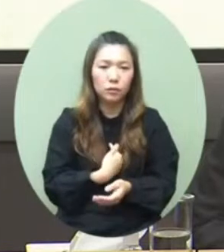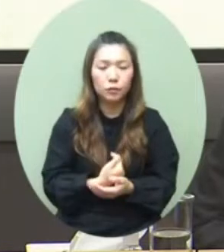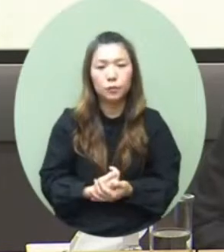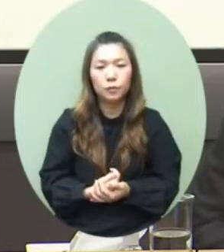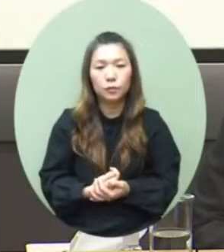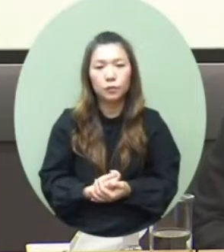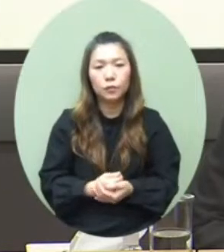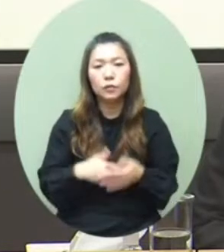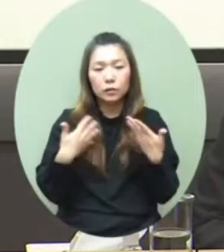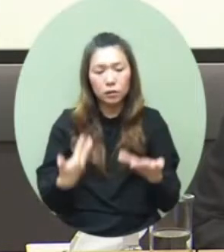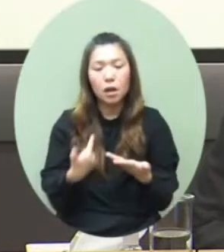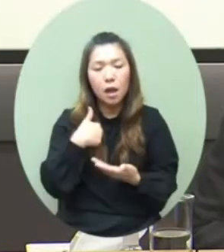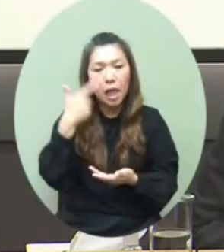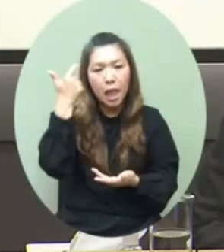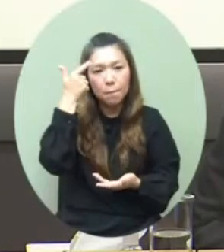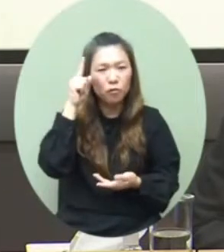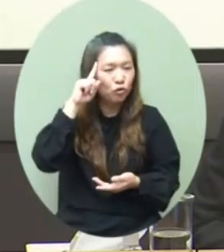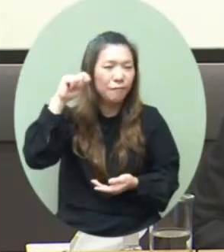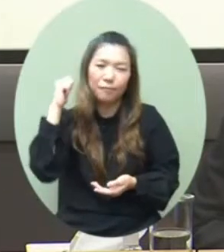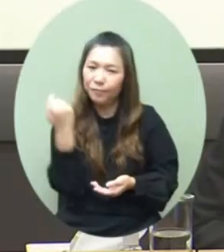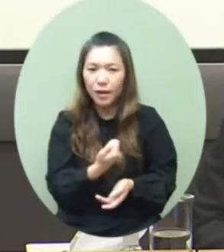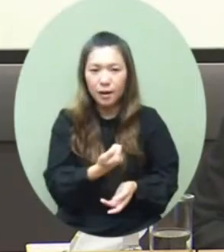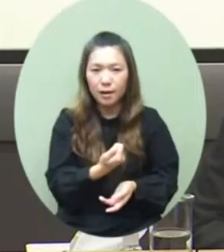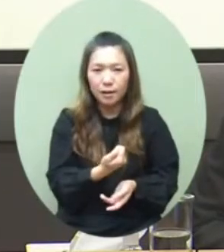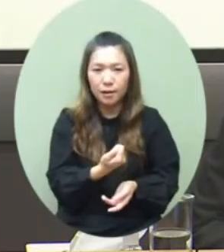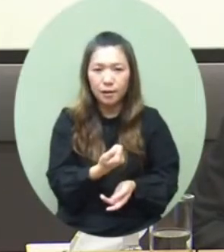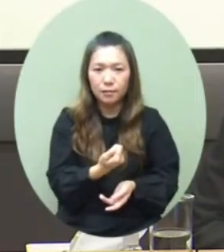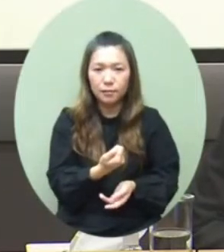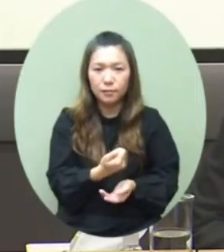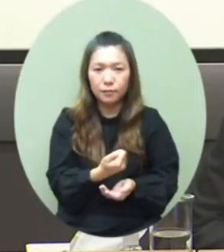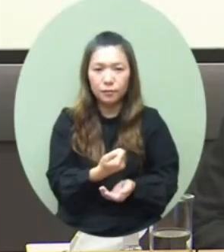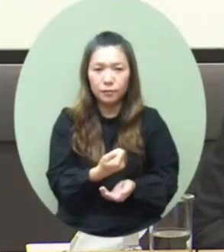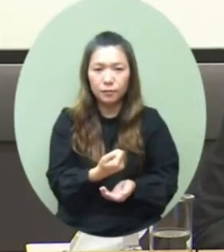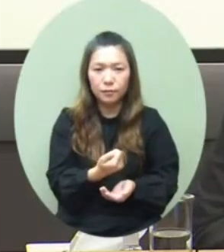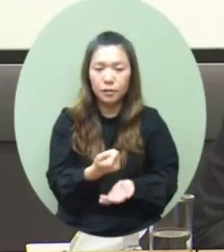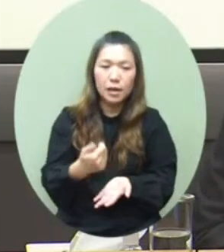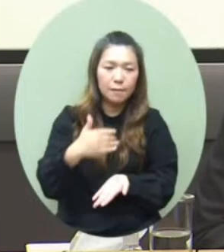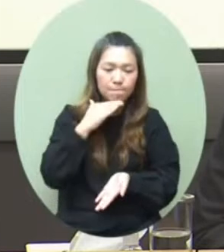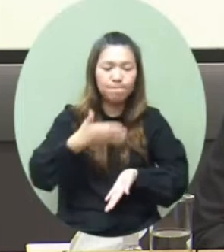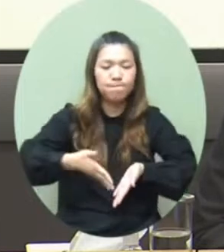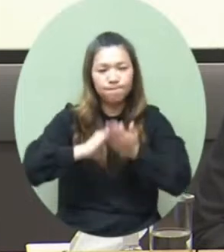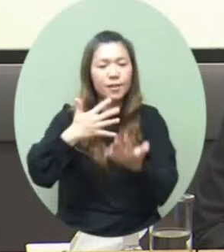it does take some time as well as investment for us to relaunch the food truck program.